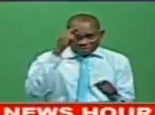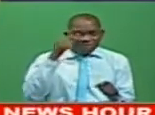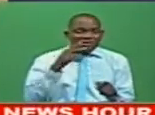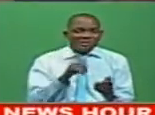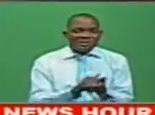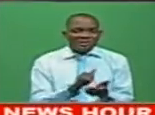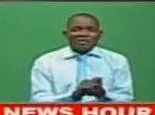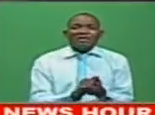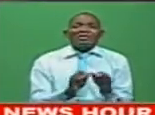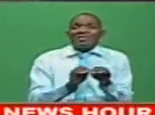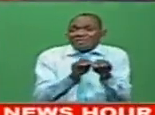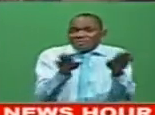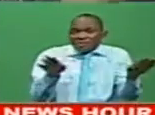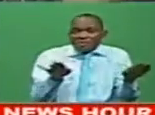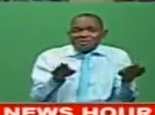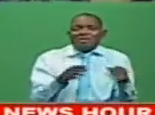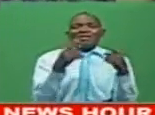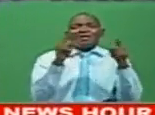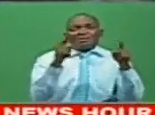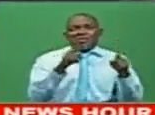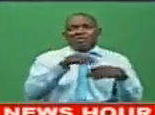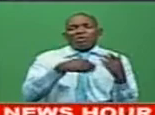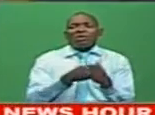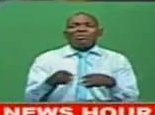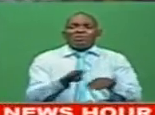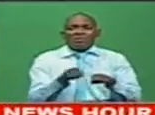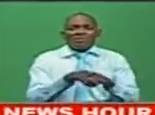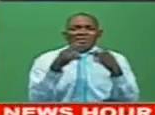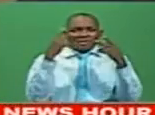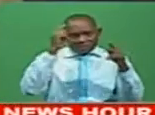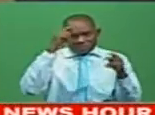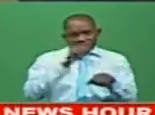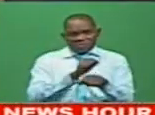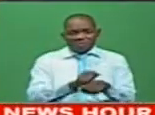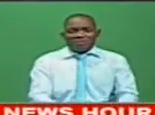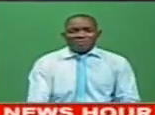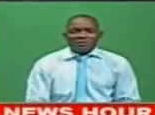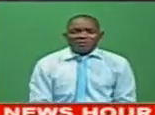will ensure that transparency governs every transaction in the public sector.